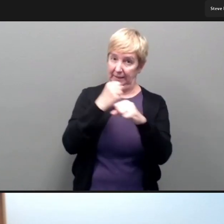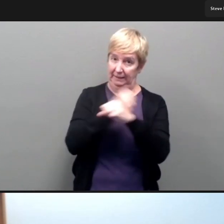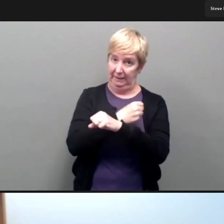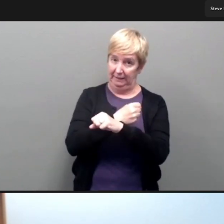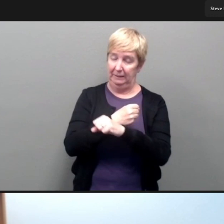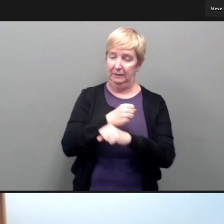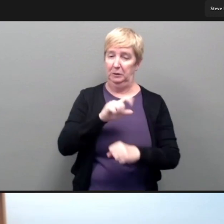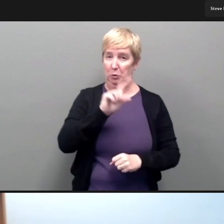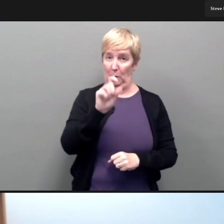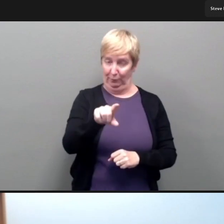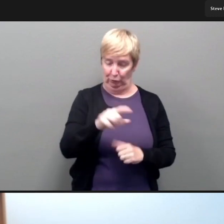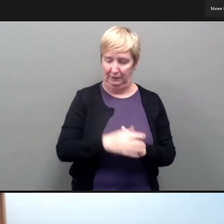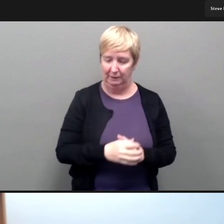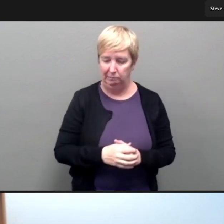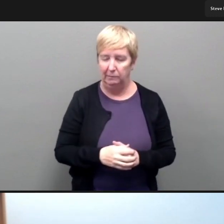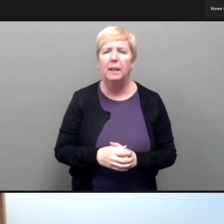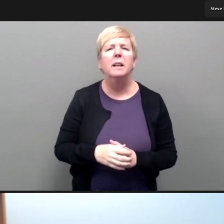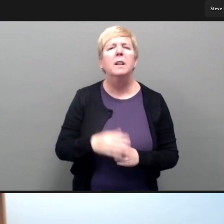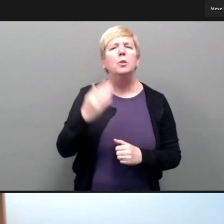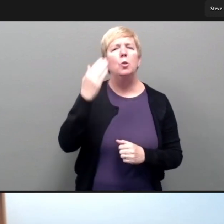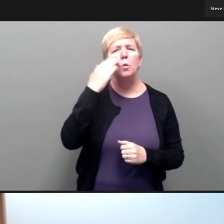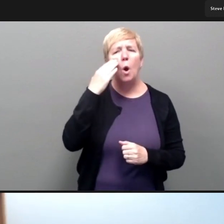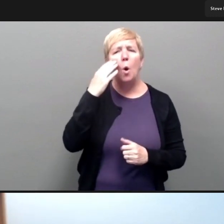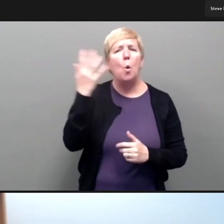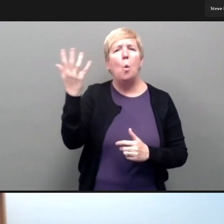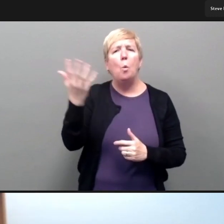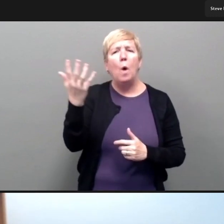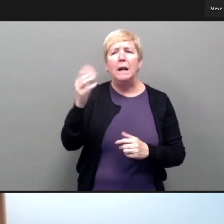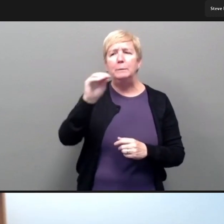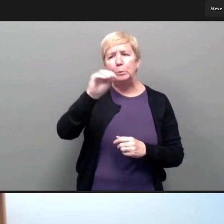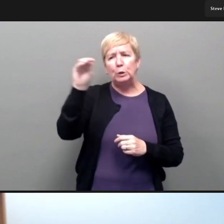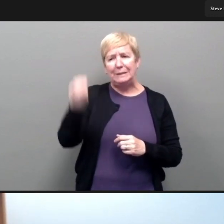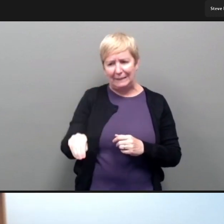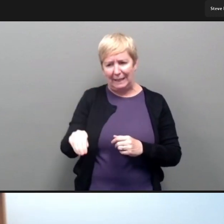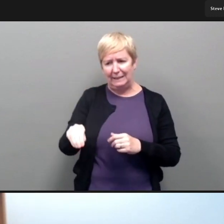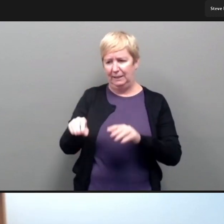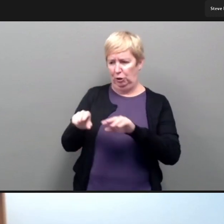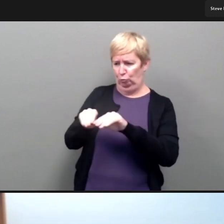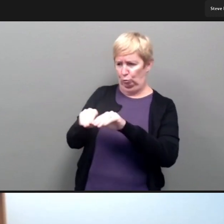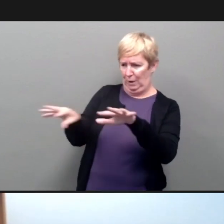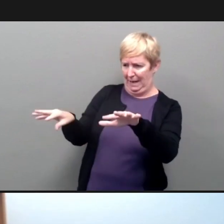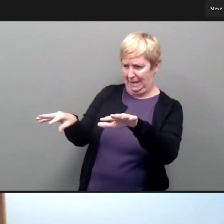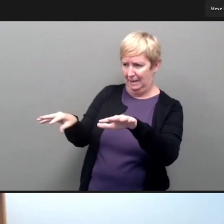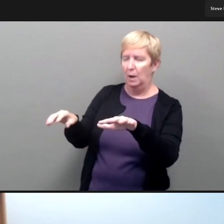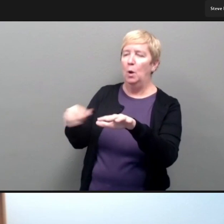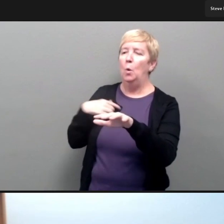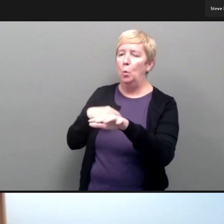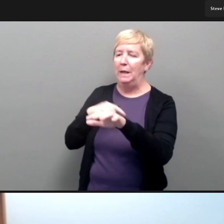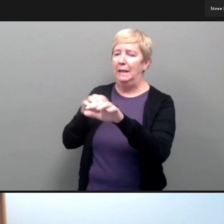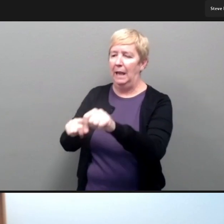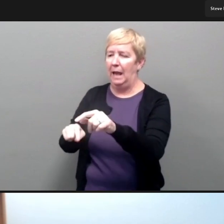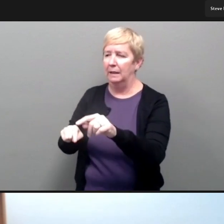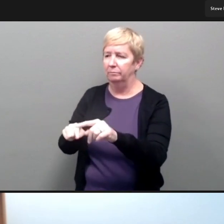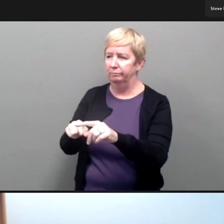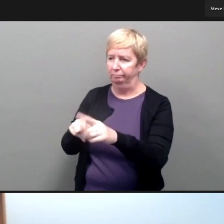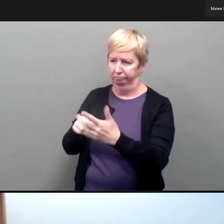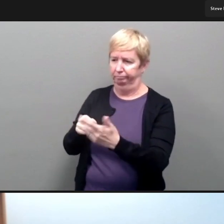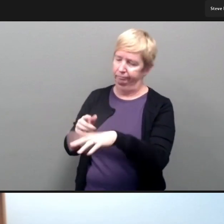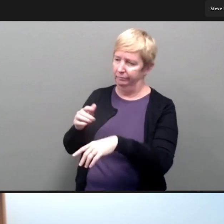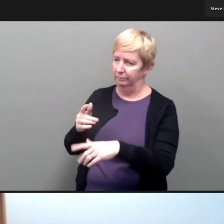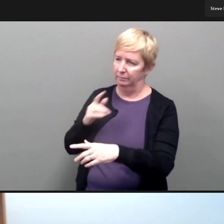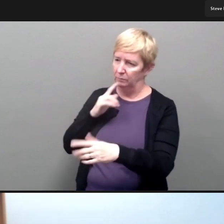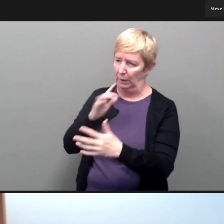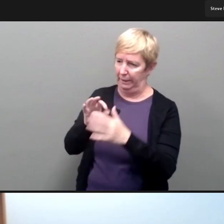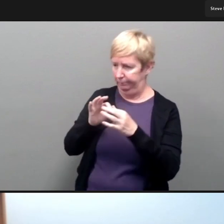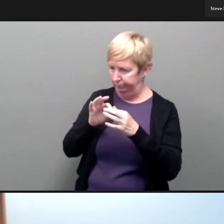for you. Do you know what percentage of the spread can be traced back to the unvaccinated as opposed to the